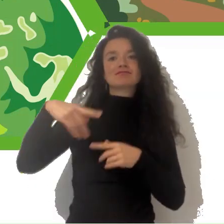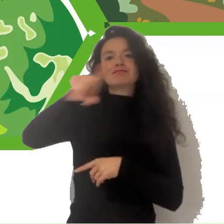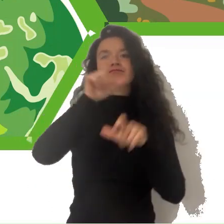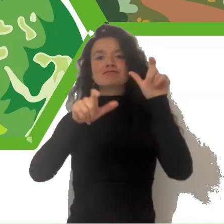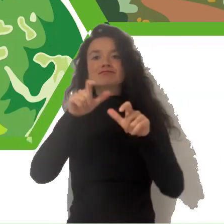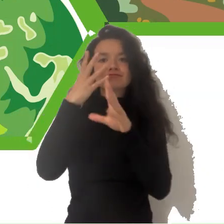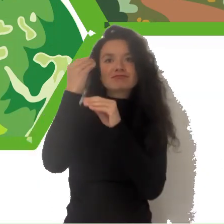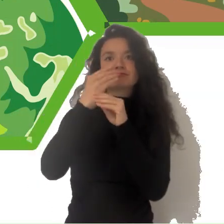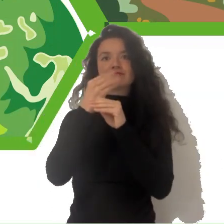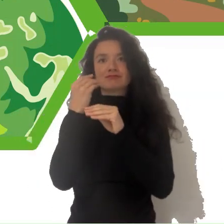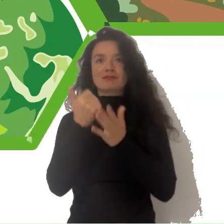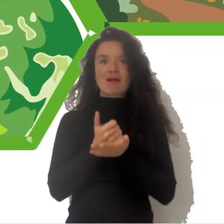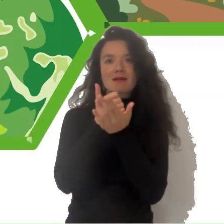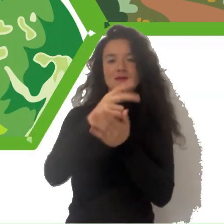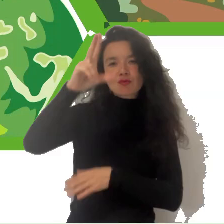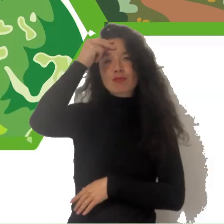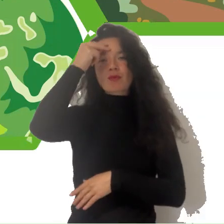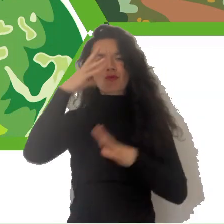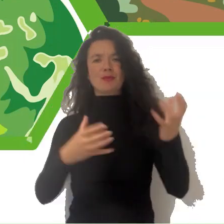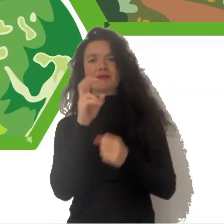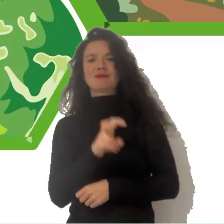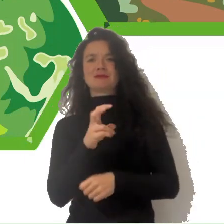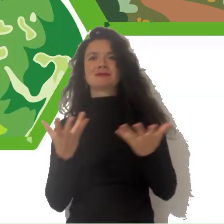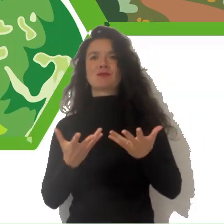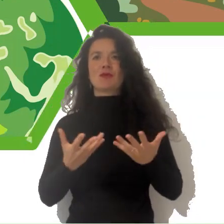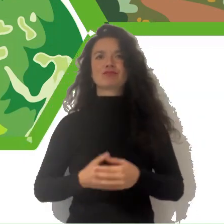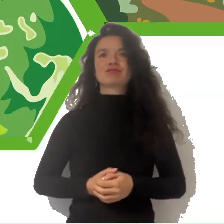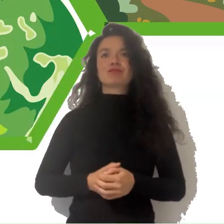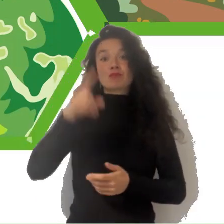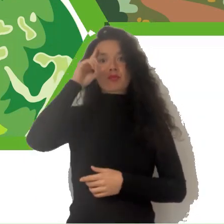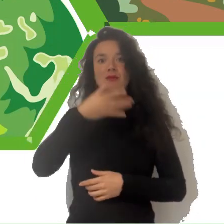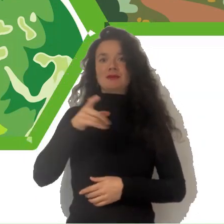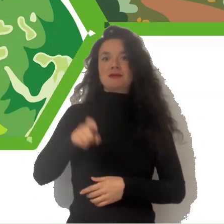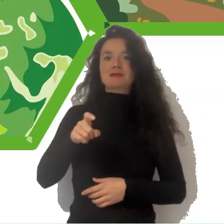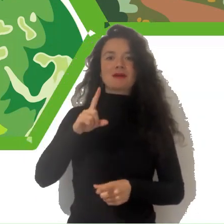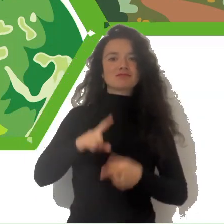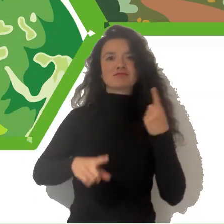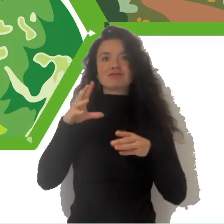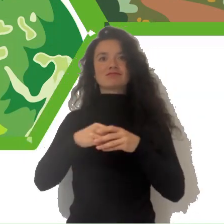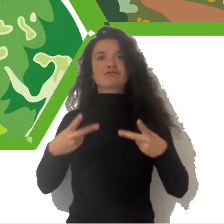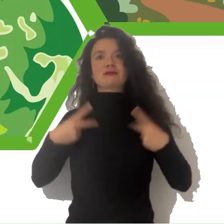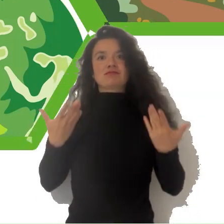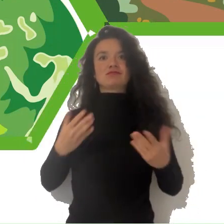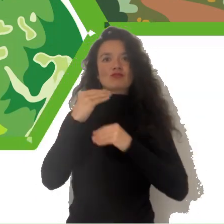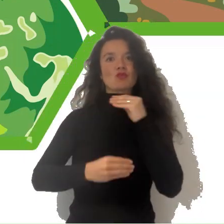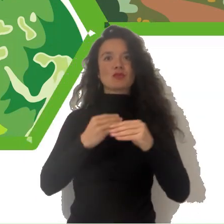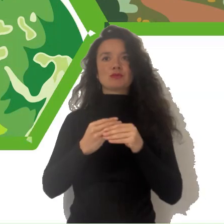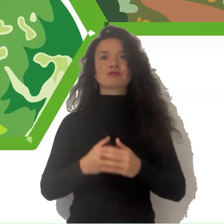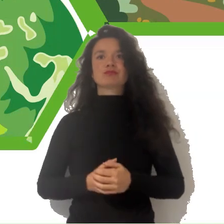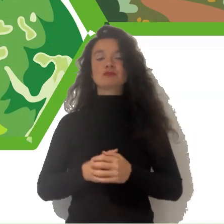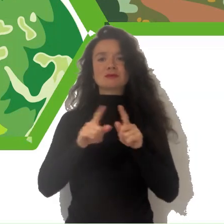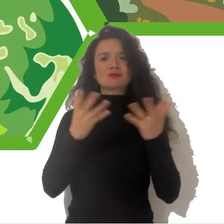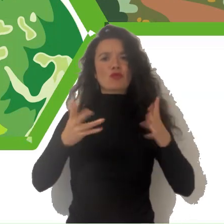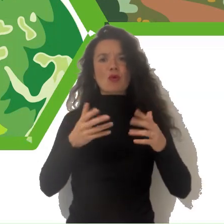In addition, it wants to educate and help learners to understand that environmental responsibility is not limited